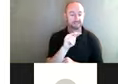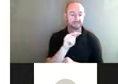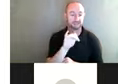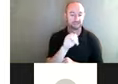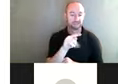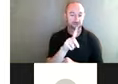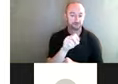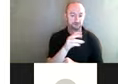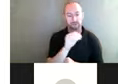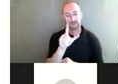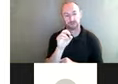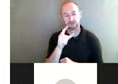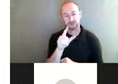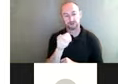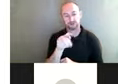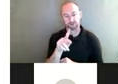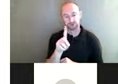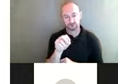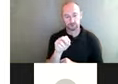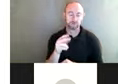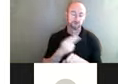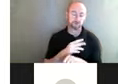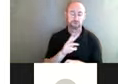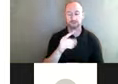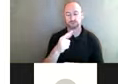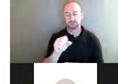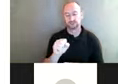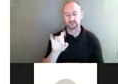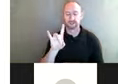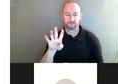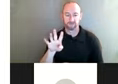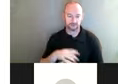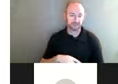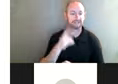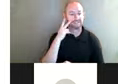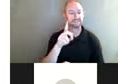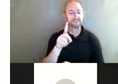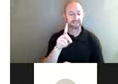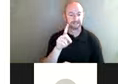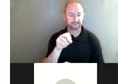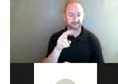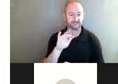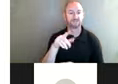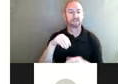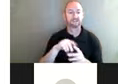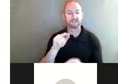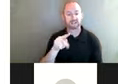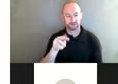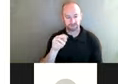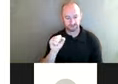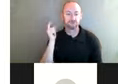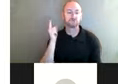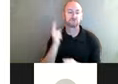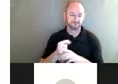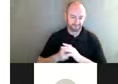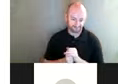no coordinate reference system, it's WGS 84. And I see that the devil is in the datums. That is absolutely right.